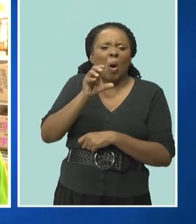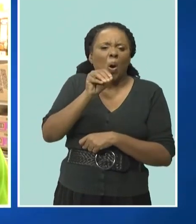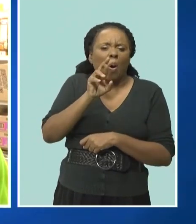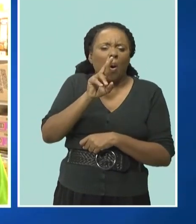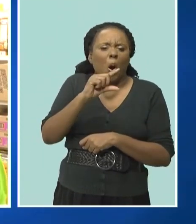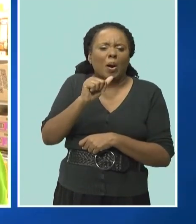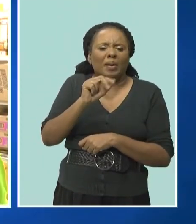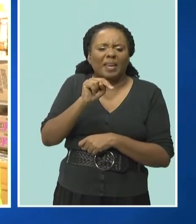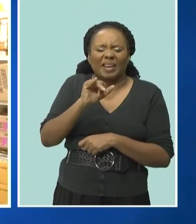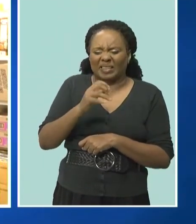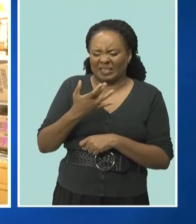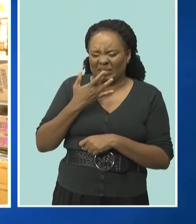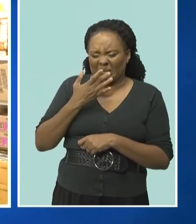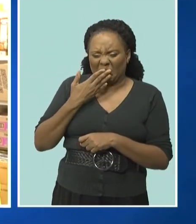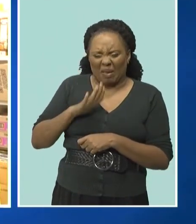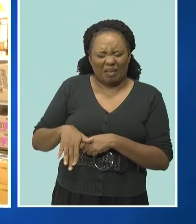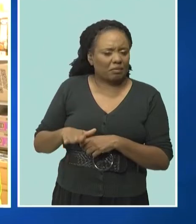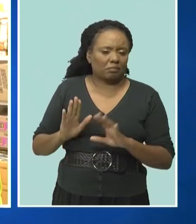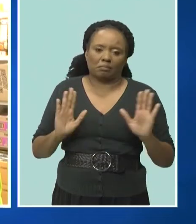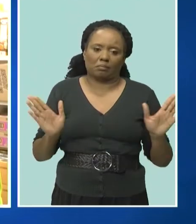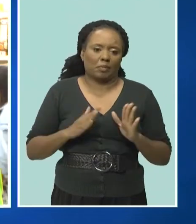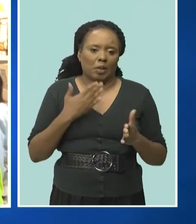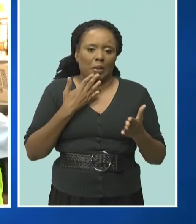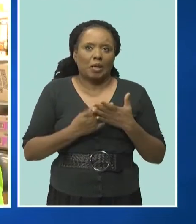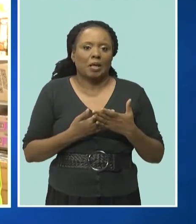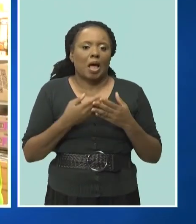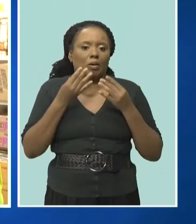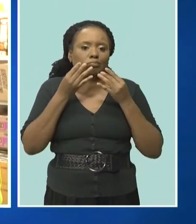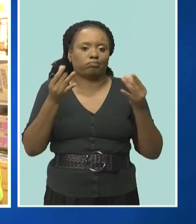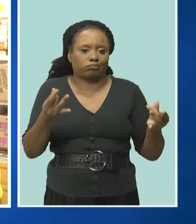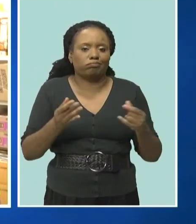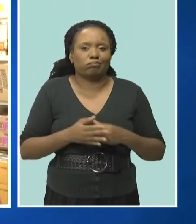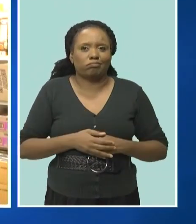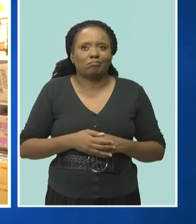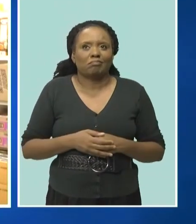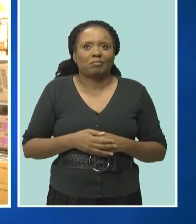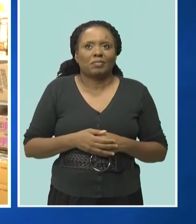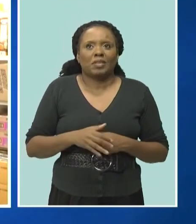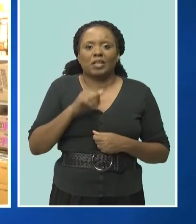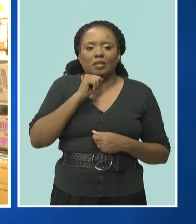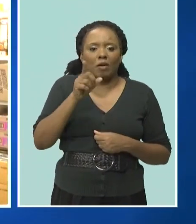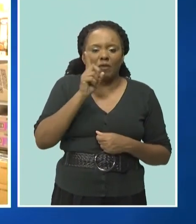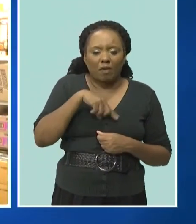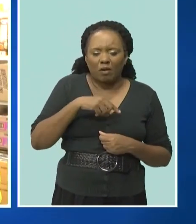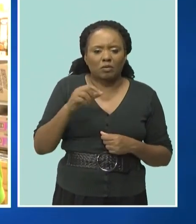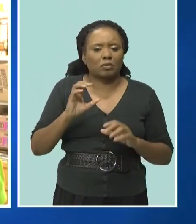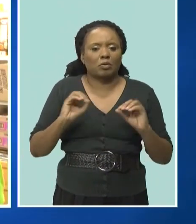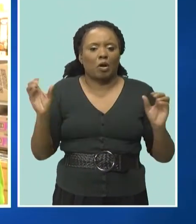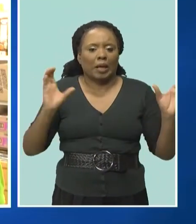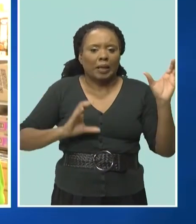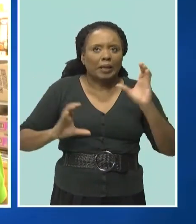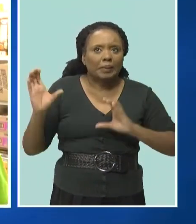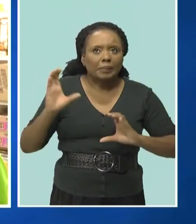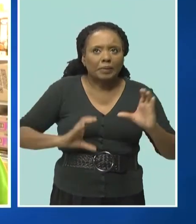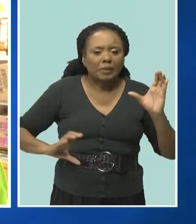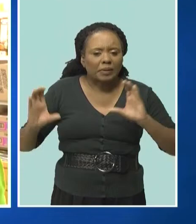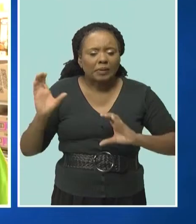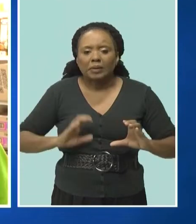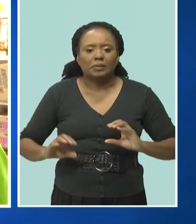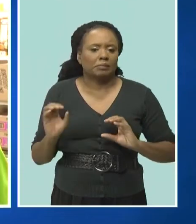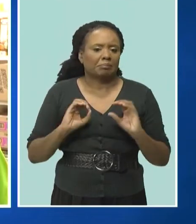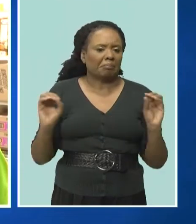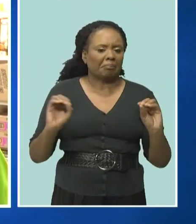taste is actually a very good taste, and it is made with ingredients that are no artificial preservatives, no